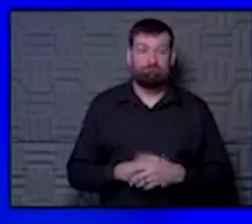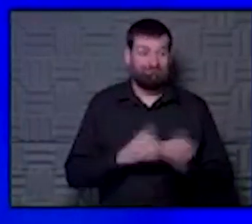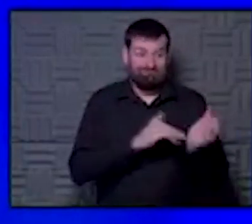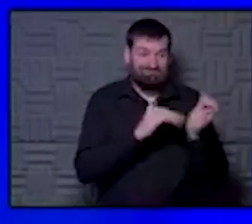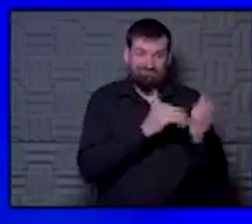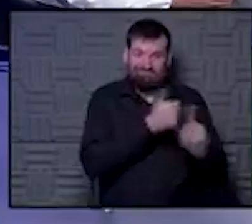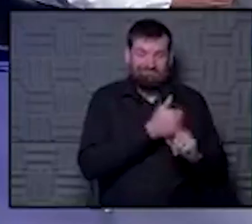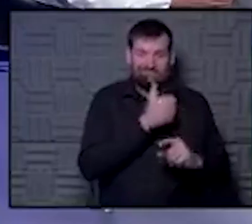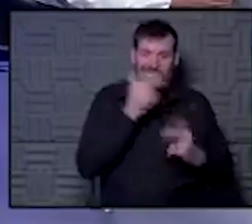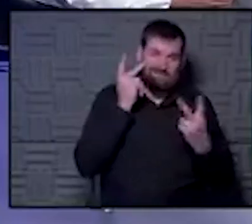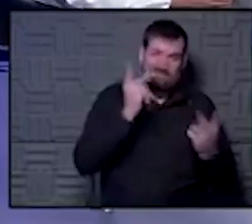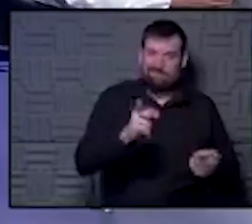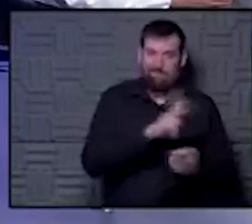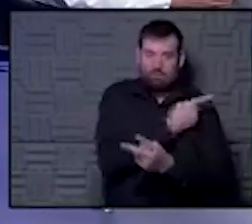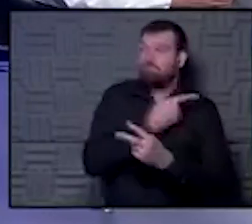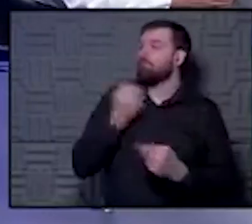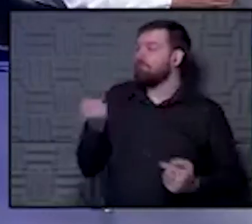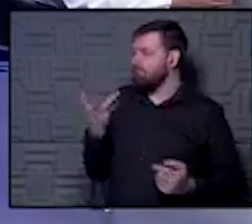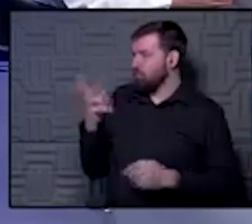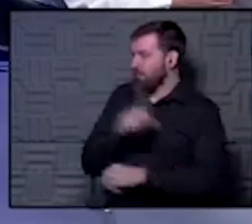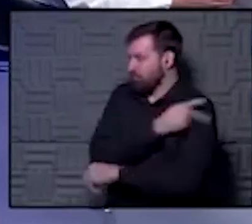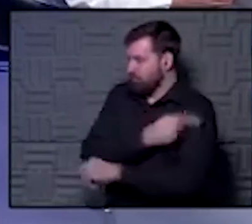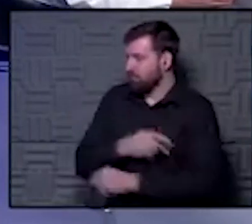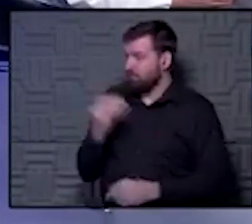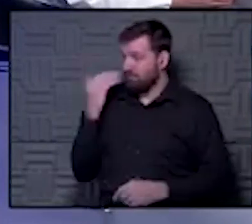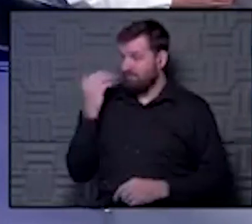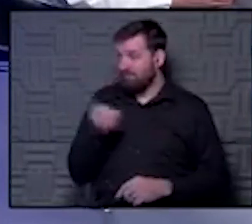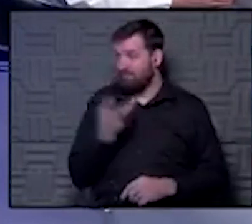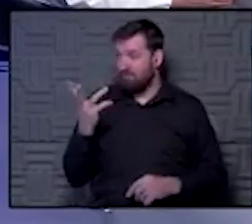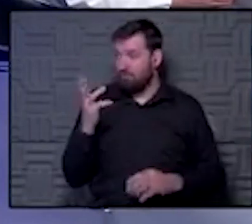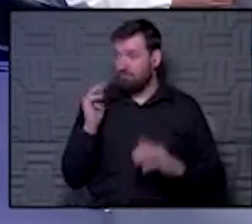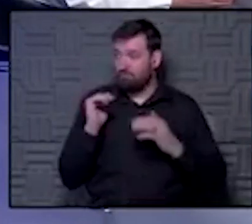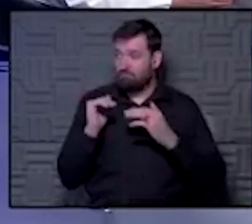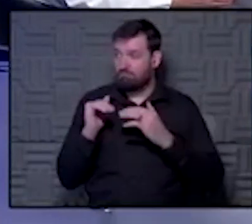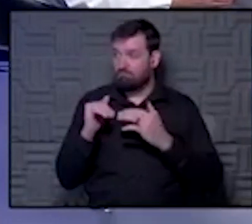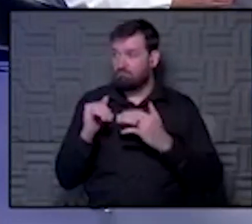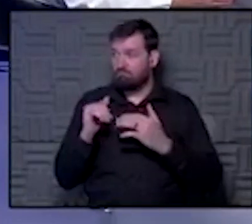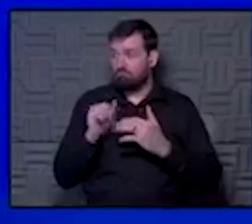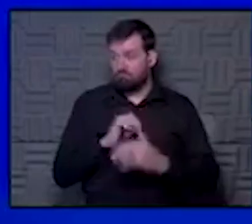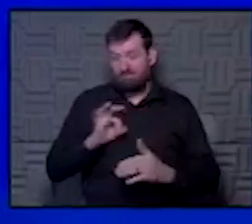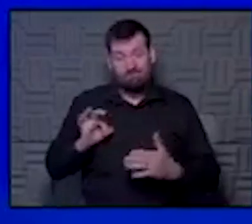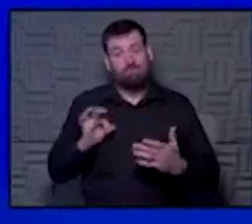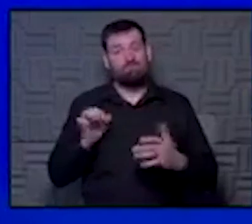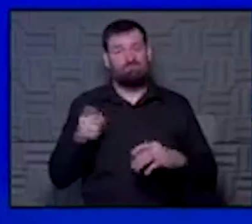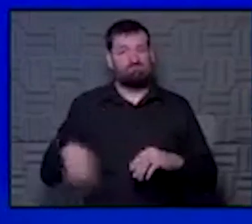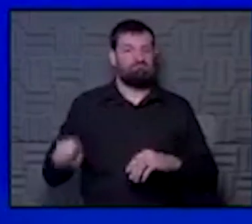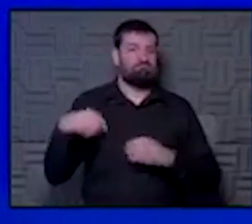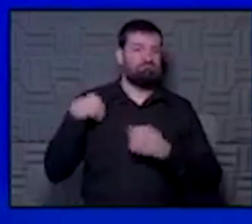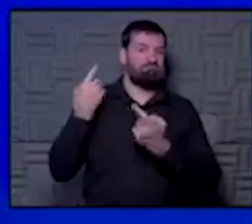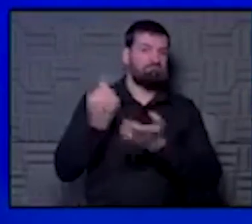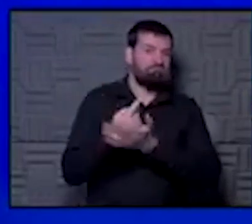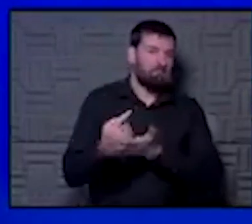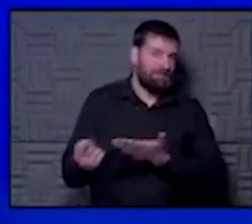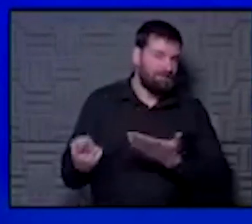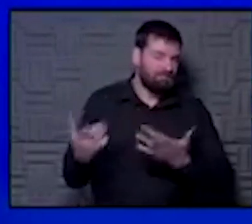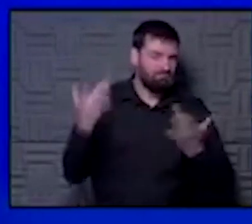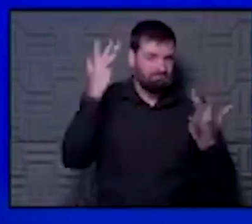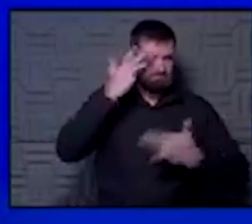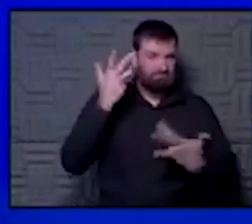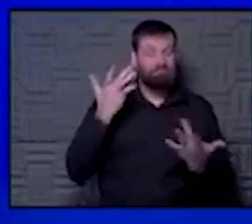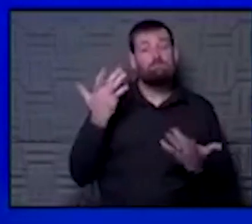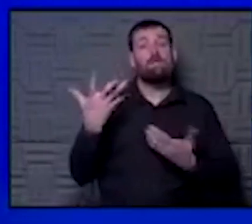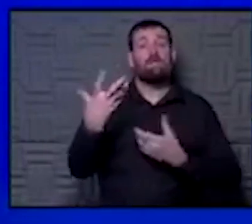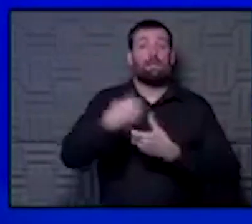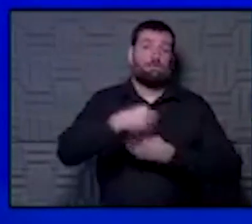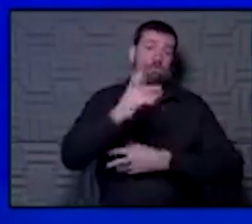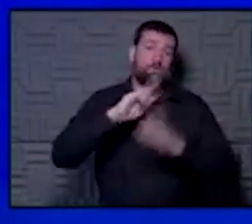seeing patients. Yeah, and we have a couple of patients. I mean, I know a couple of colleagues who got it just in the last week, and it includes